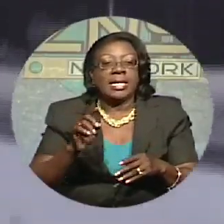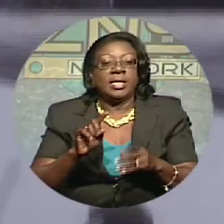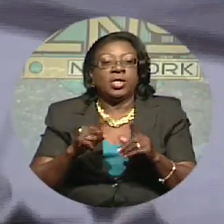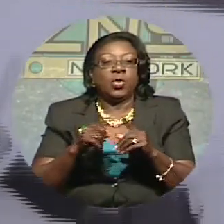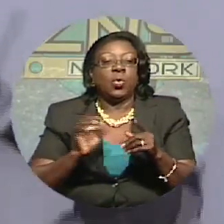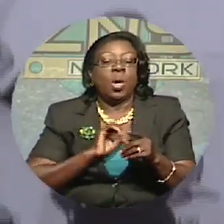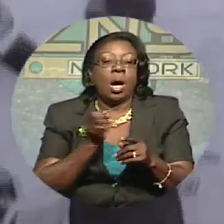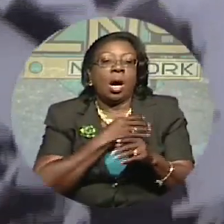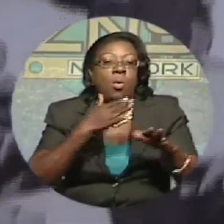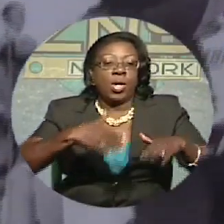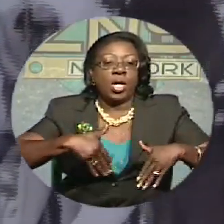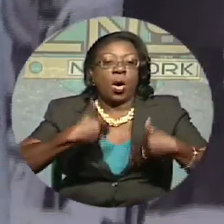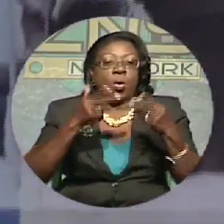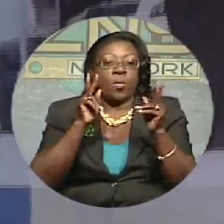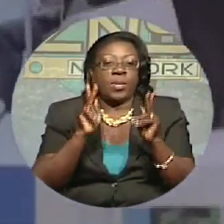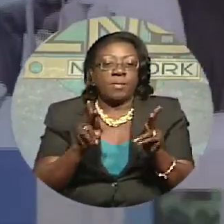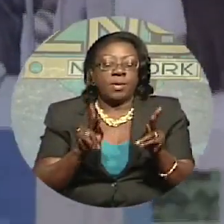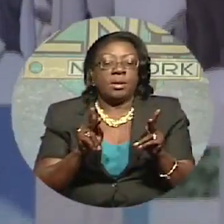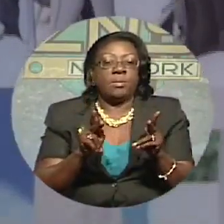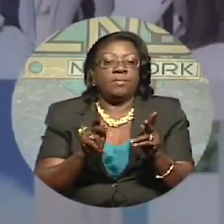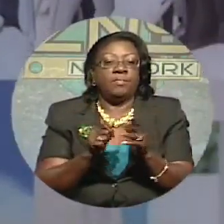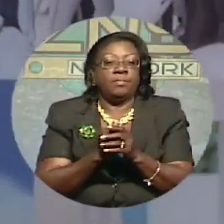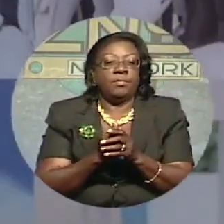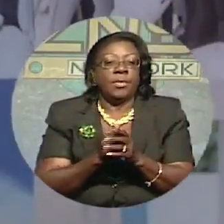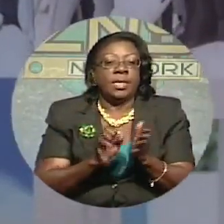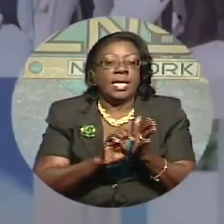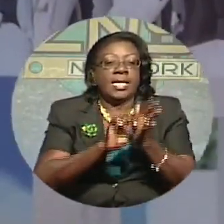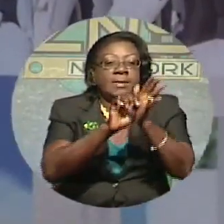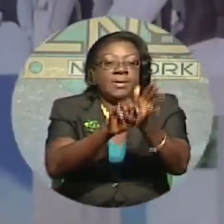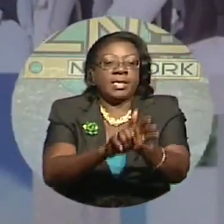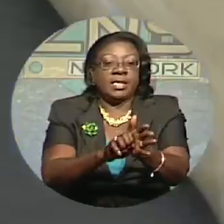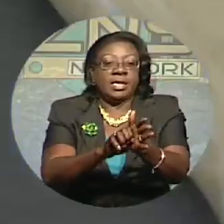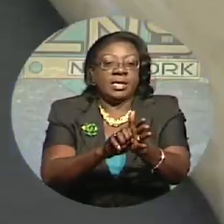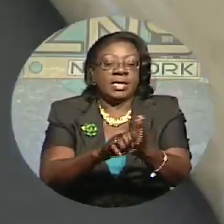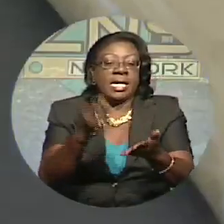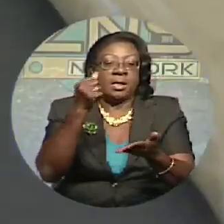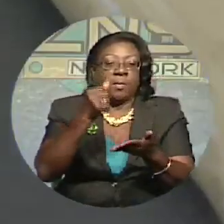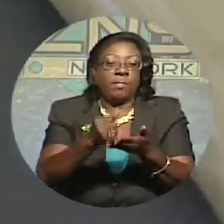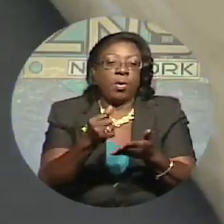can view the exhibitions at the Senate and the Post Office. For the ZNS Network News, I'm Cyan Thompson.